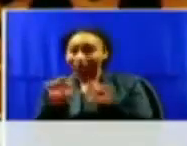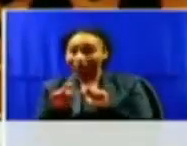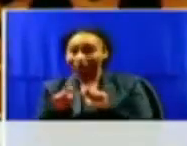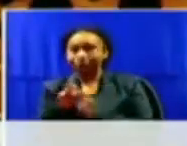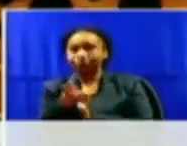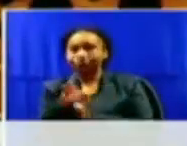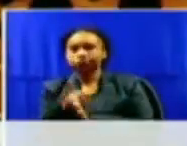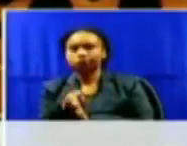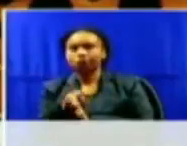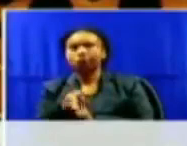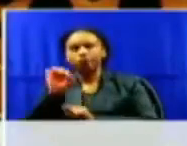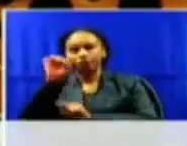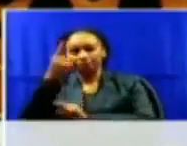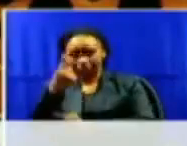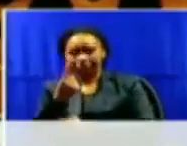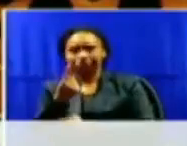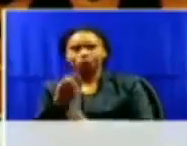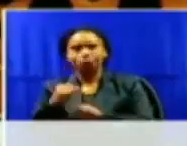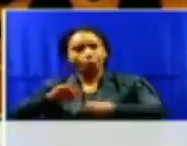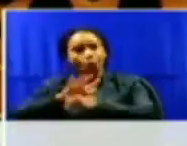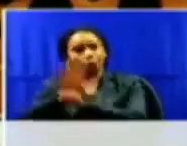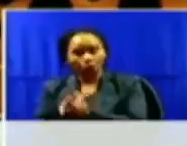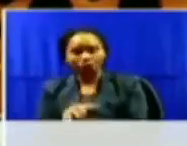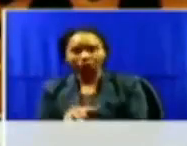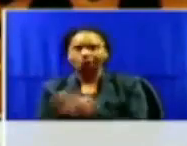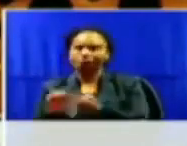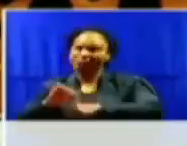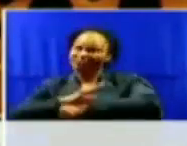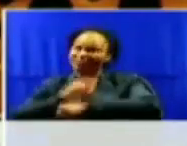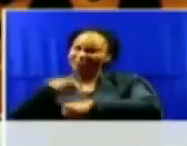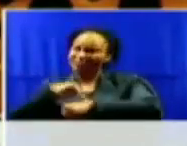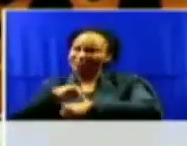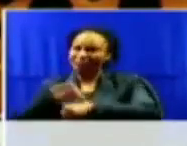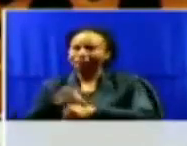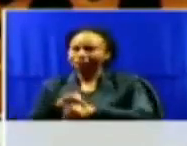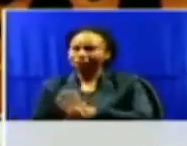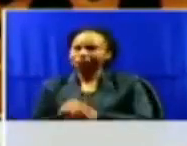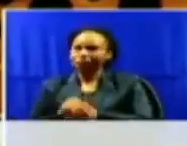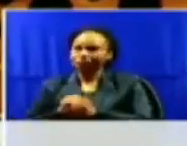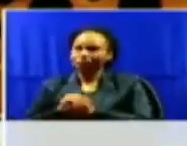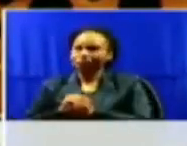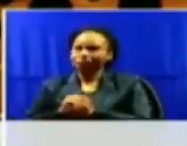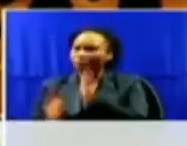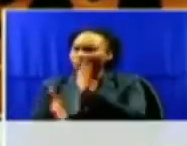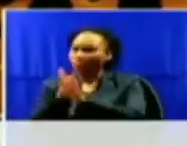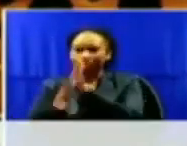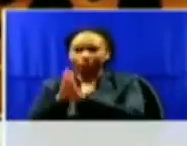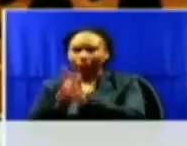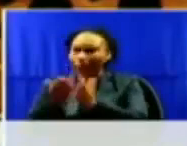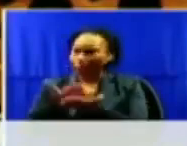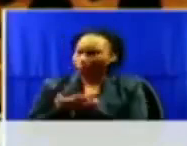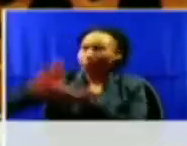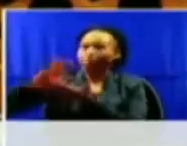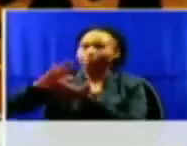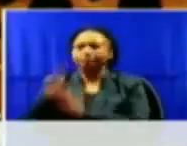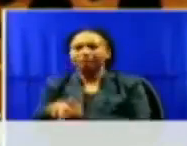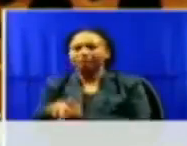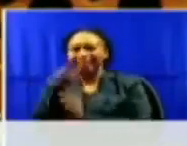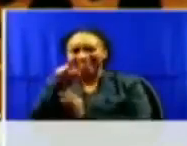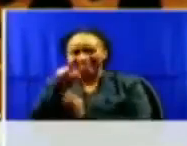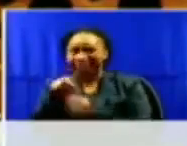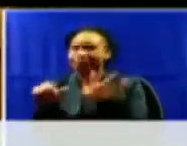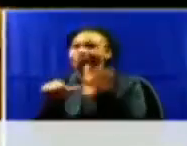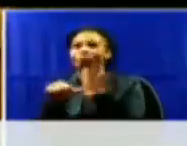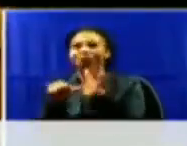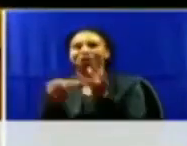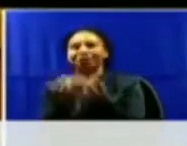Defeat the coronavirus pandemic. That is primary in everything that we have to do as a